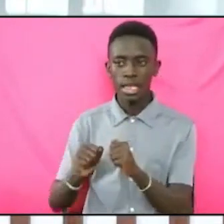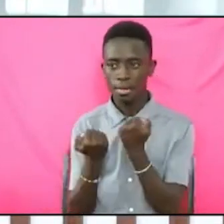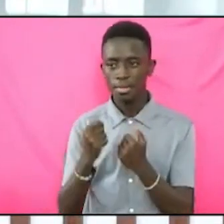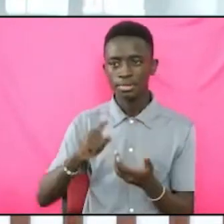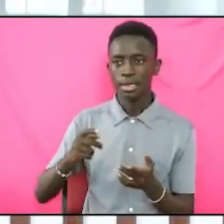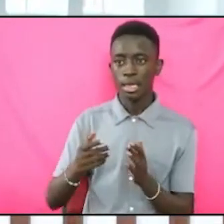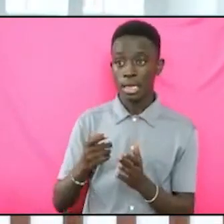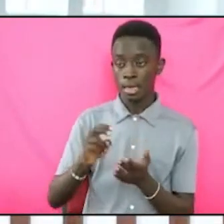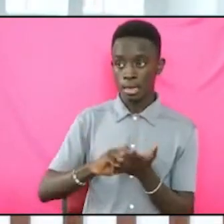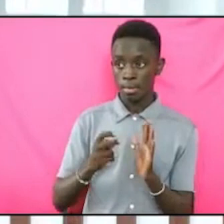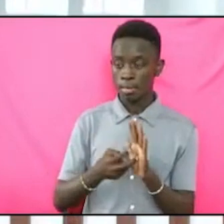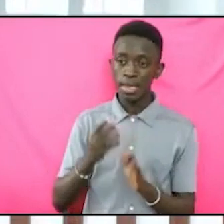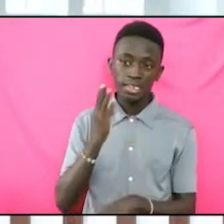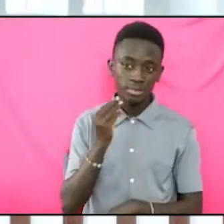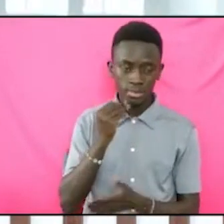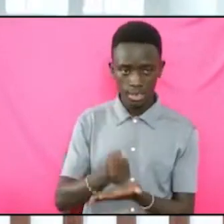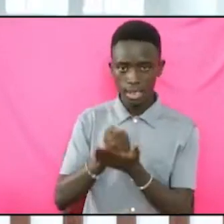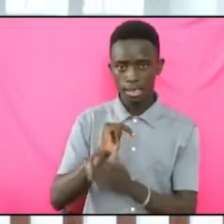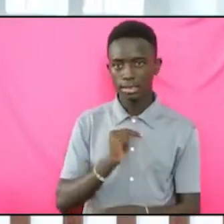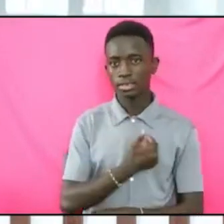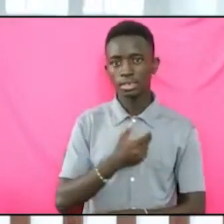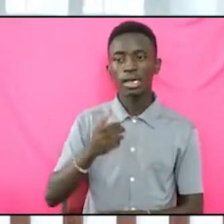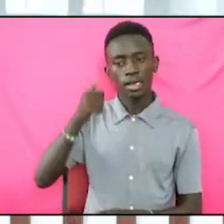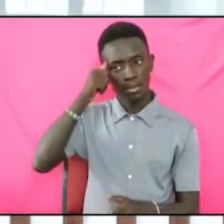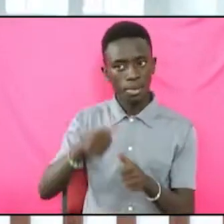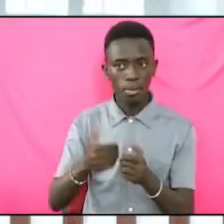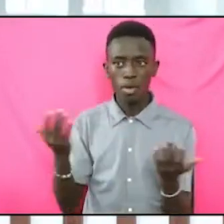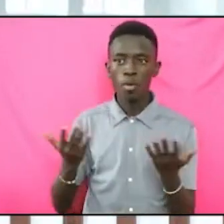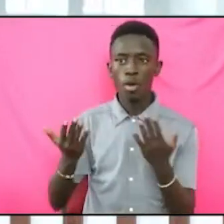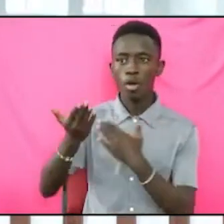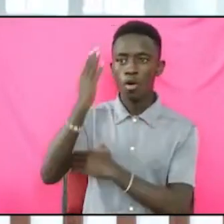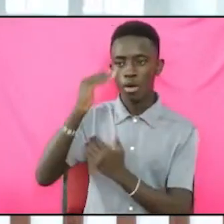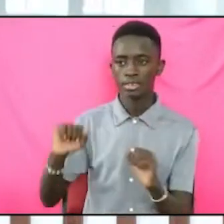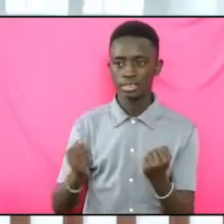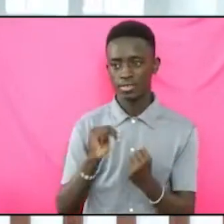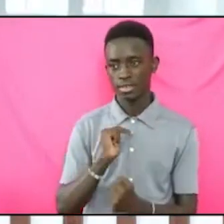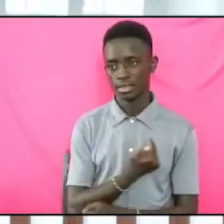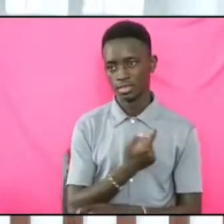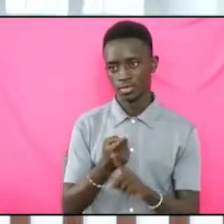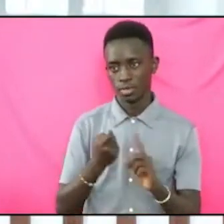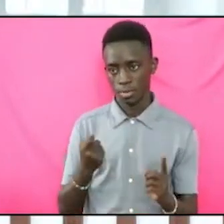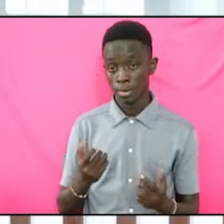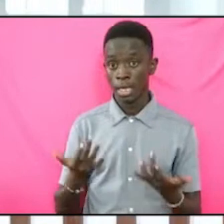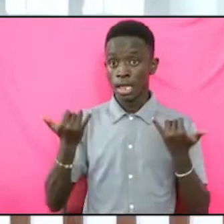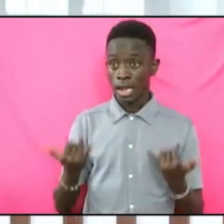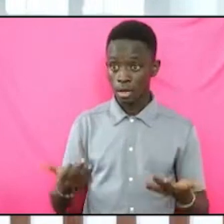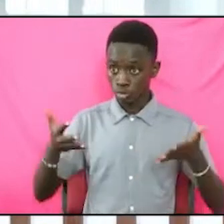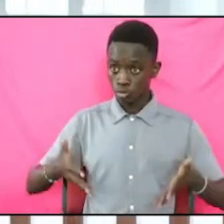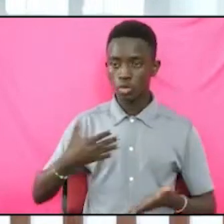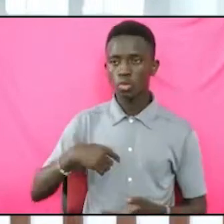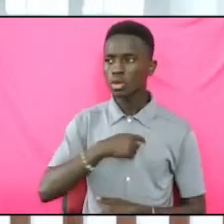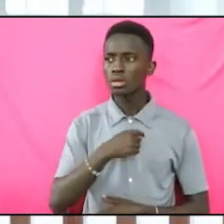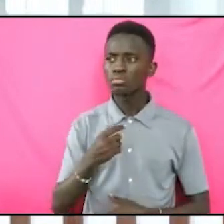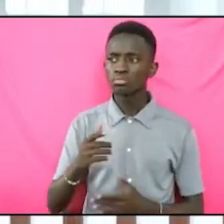how God has so graciously led us. And today we are going to reflect from an interesting story that we all know